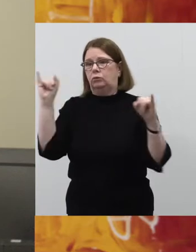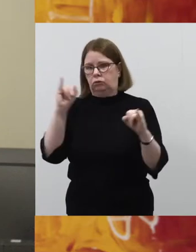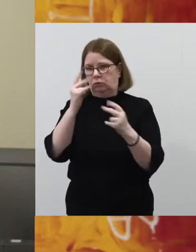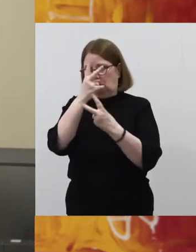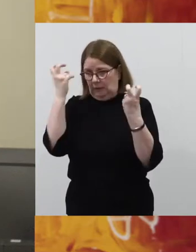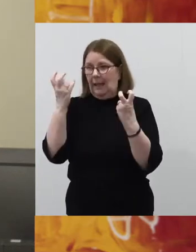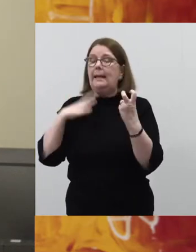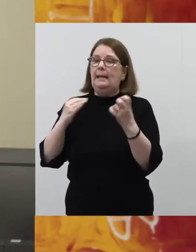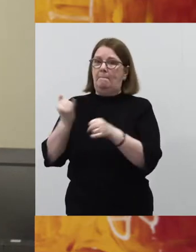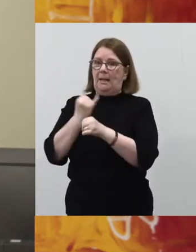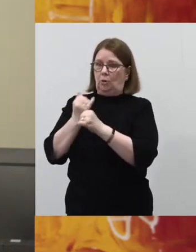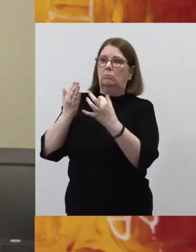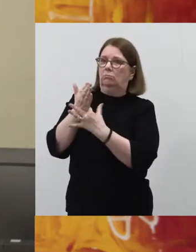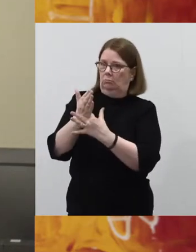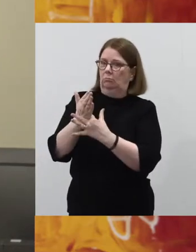and depression.